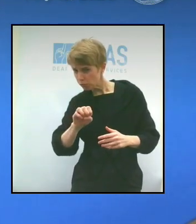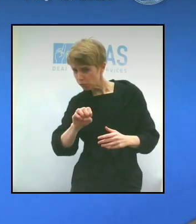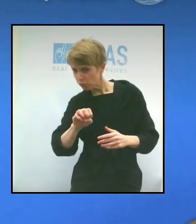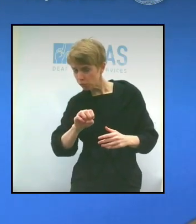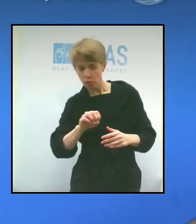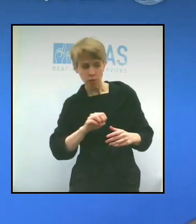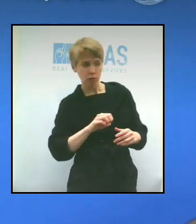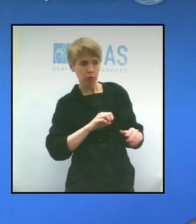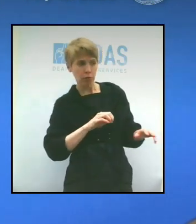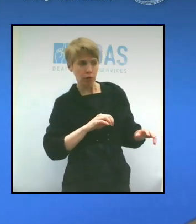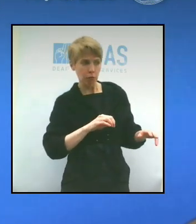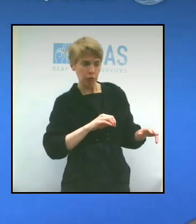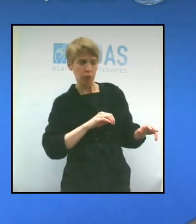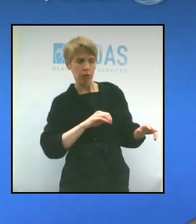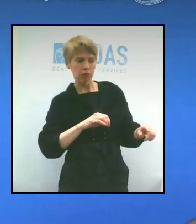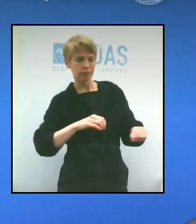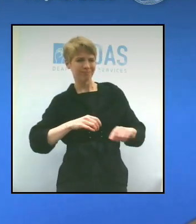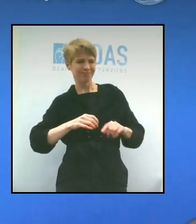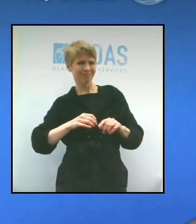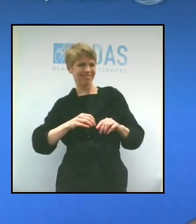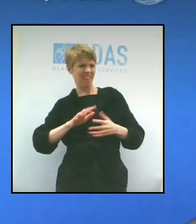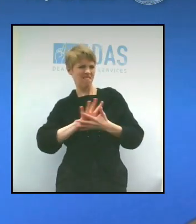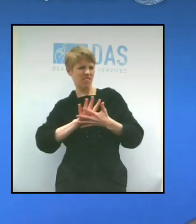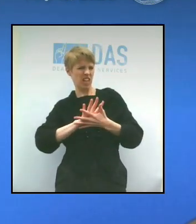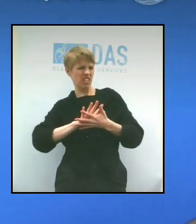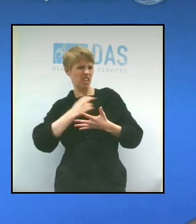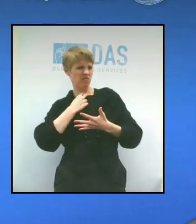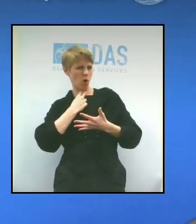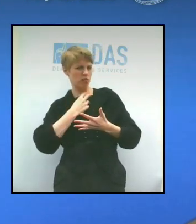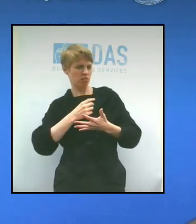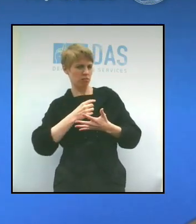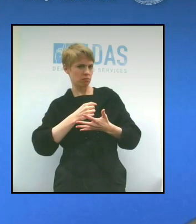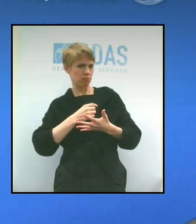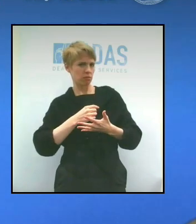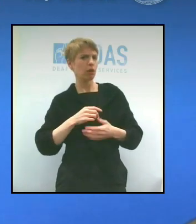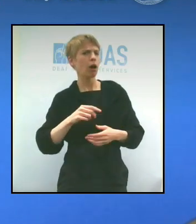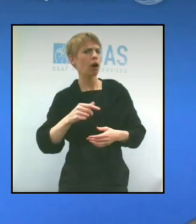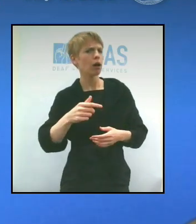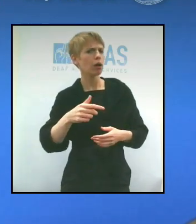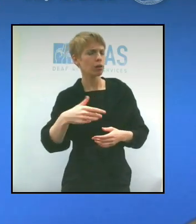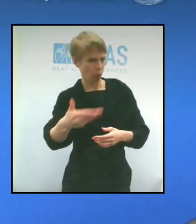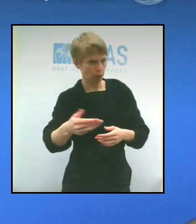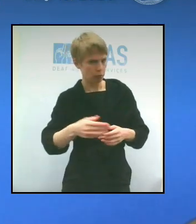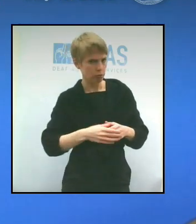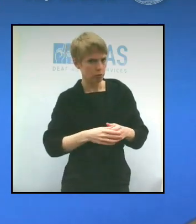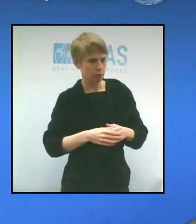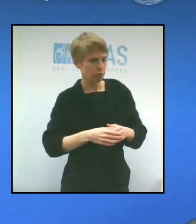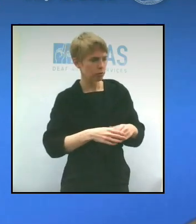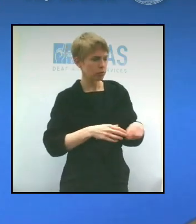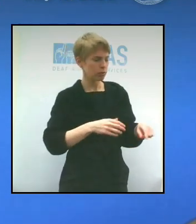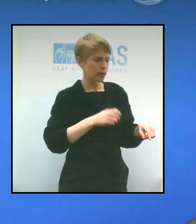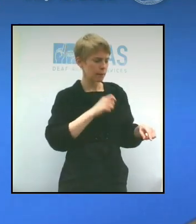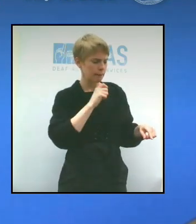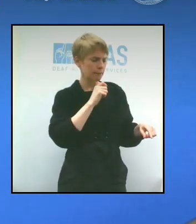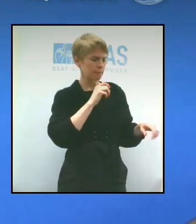Can you hear me better? I can hear you. You're a little metallic-y. Go ahead. It still has problems, I